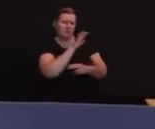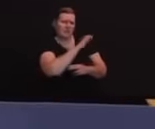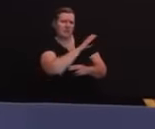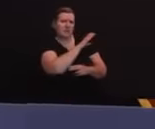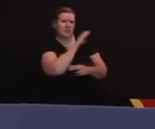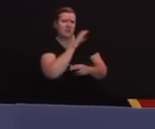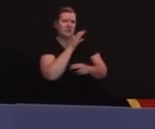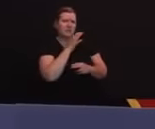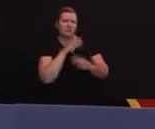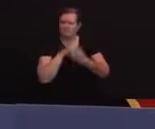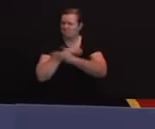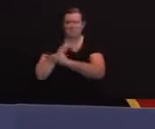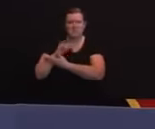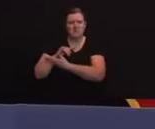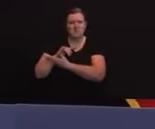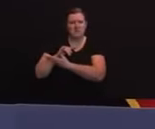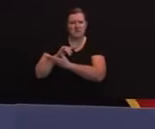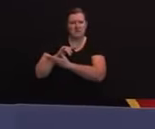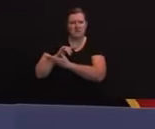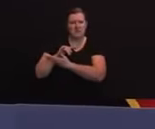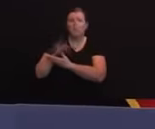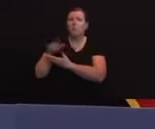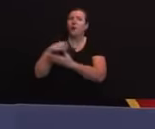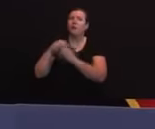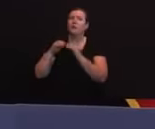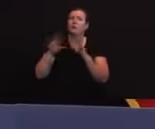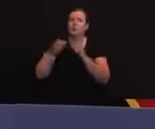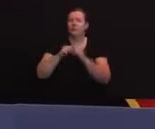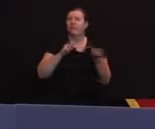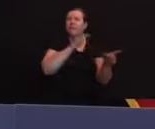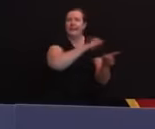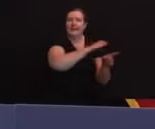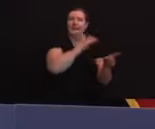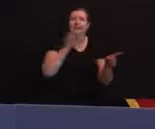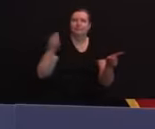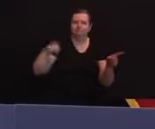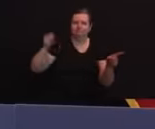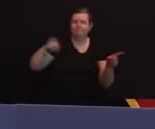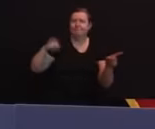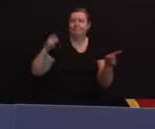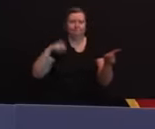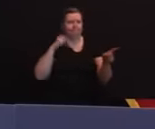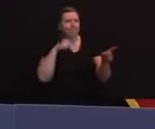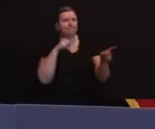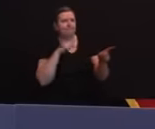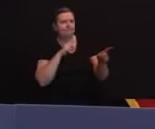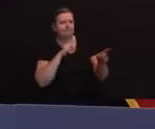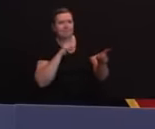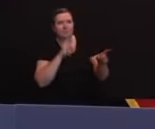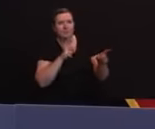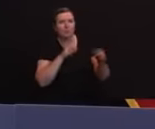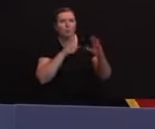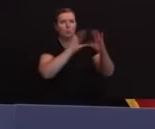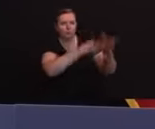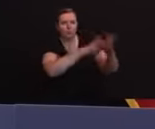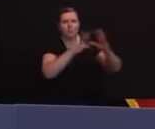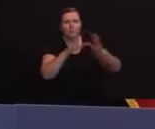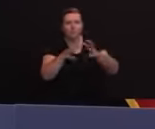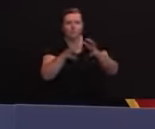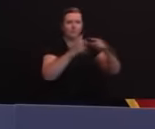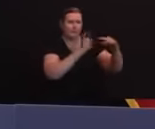that outbreak. We're working with carrier clinic to make sure that they're cohorting